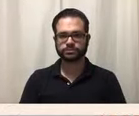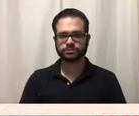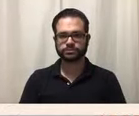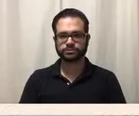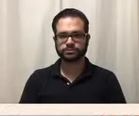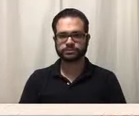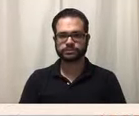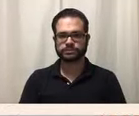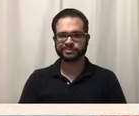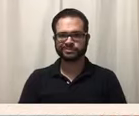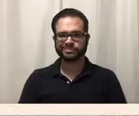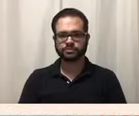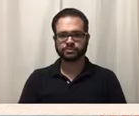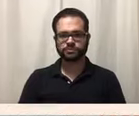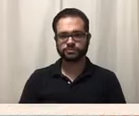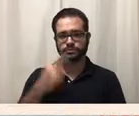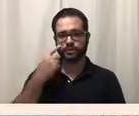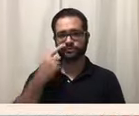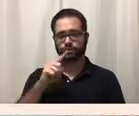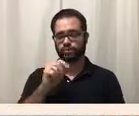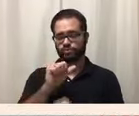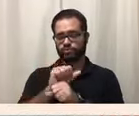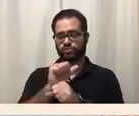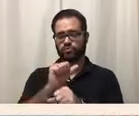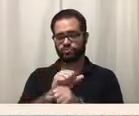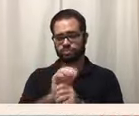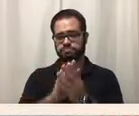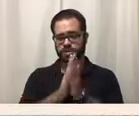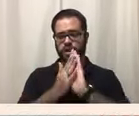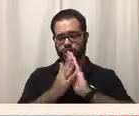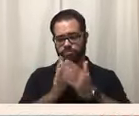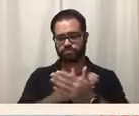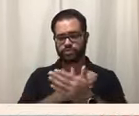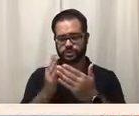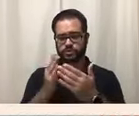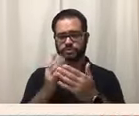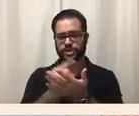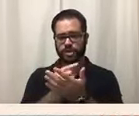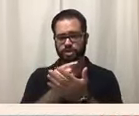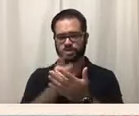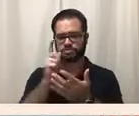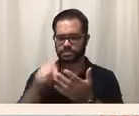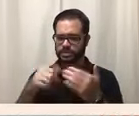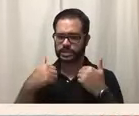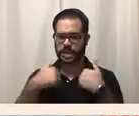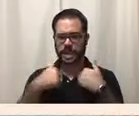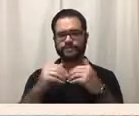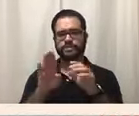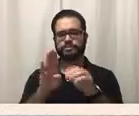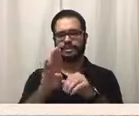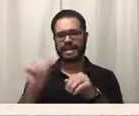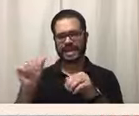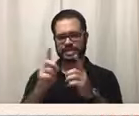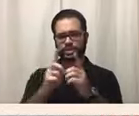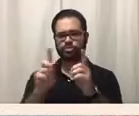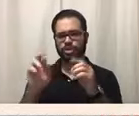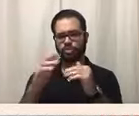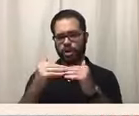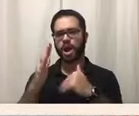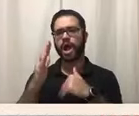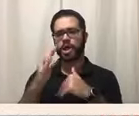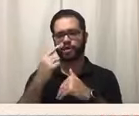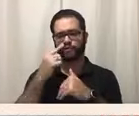In order to work as a music therapist, you have to have a bachelor's degree in music therapy or higher, or you can do